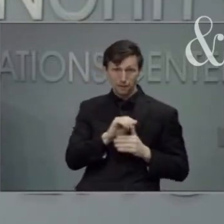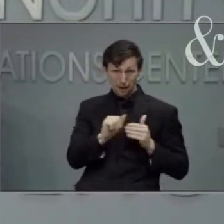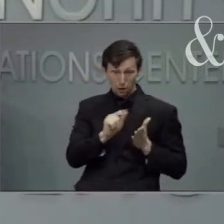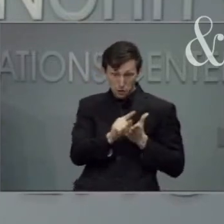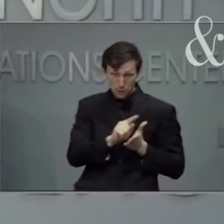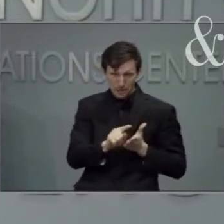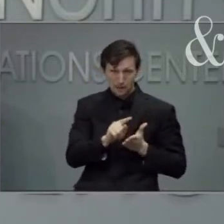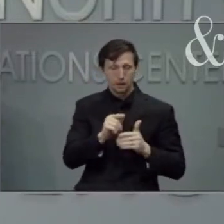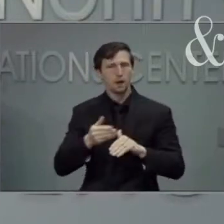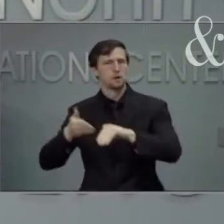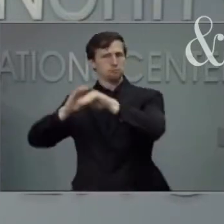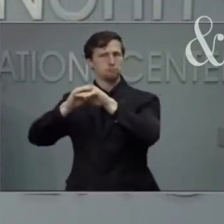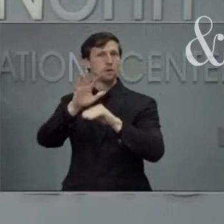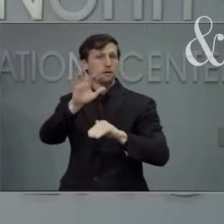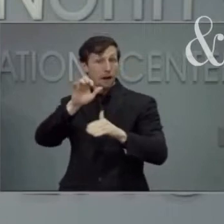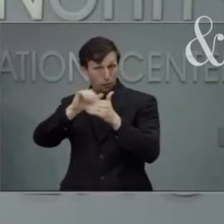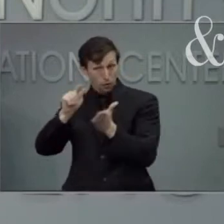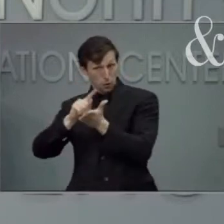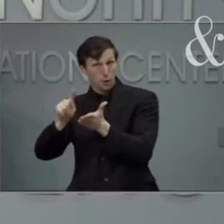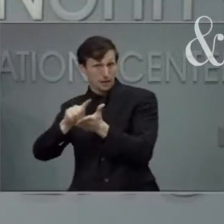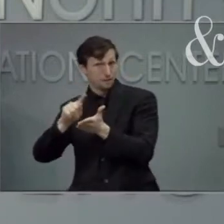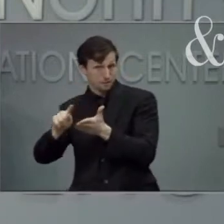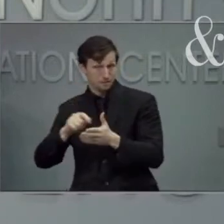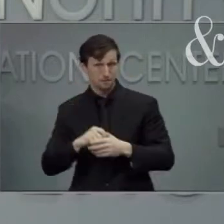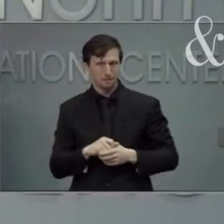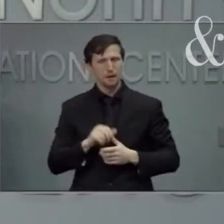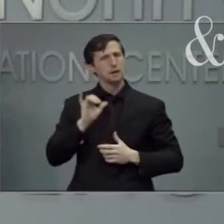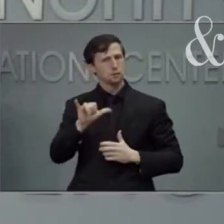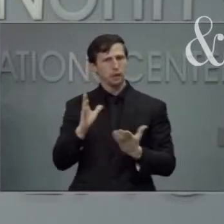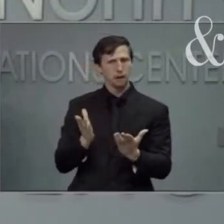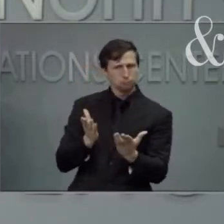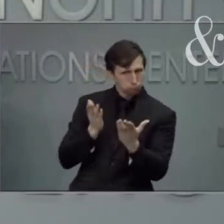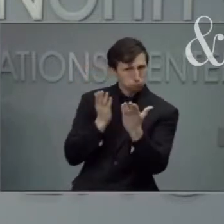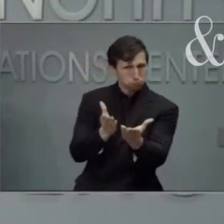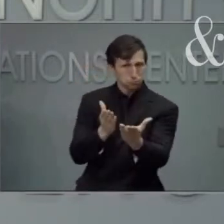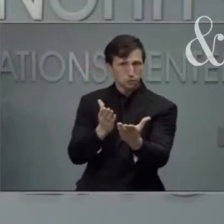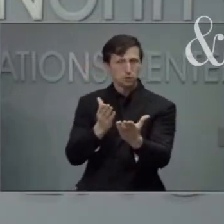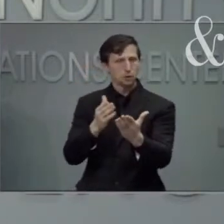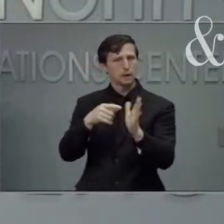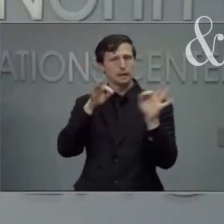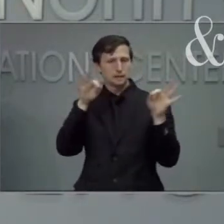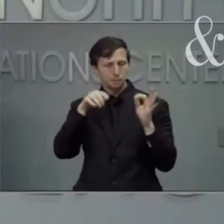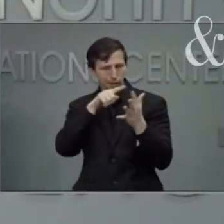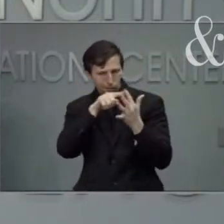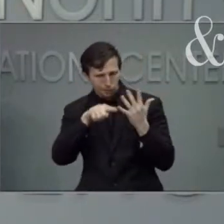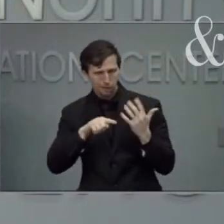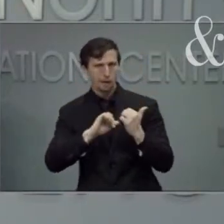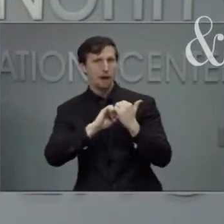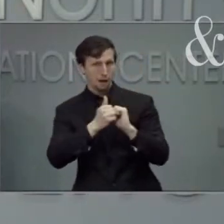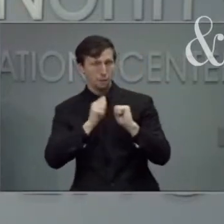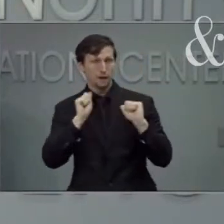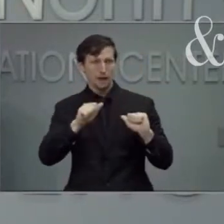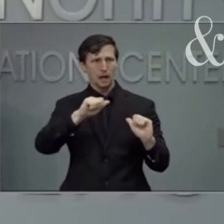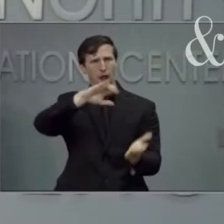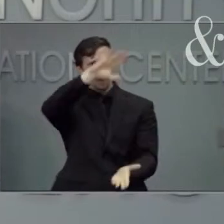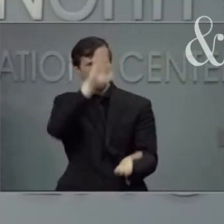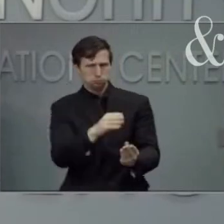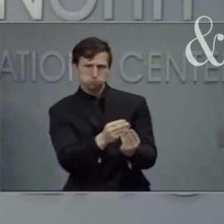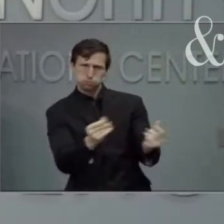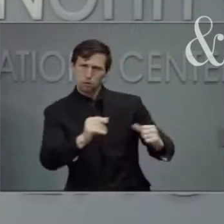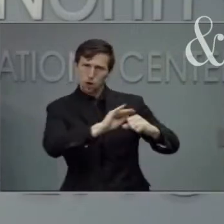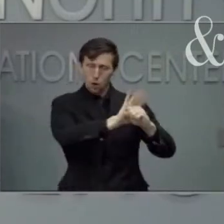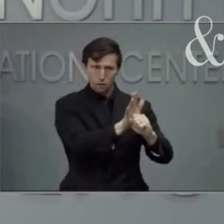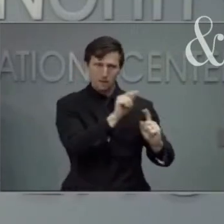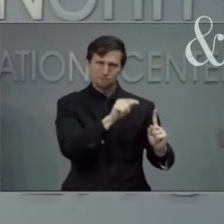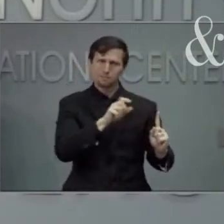week. This budget proposal provides the steps to not only defeat this pandemic, but shape a